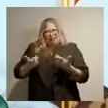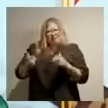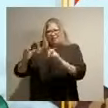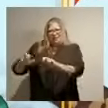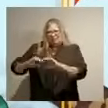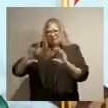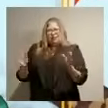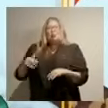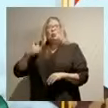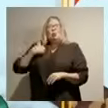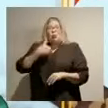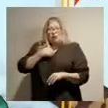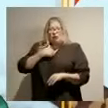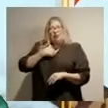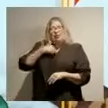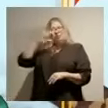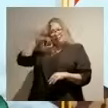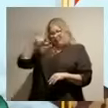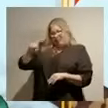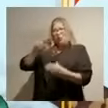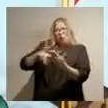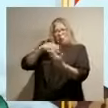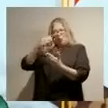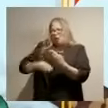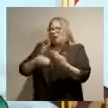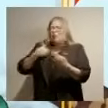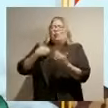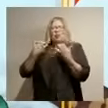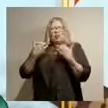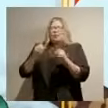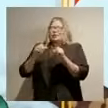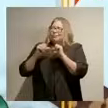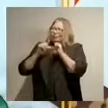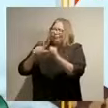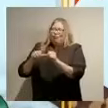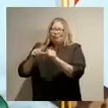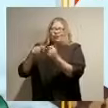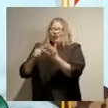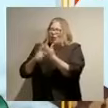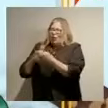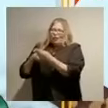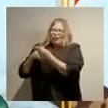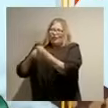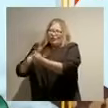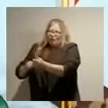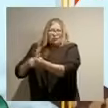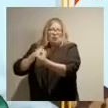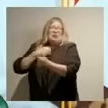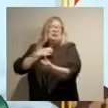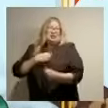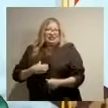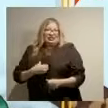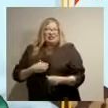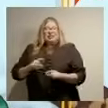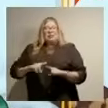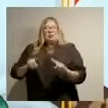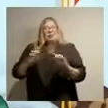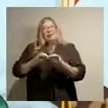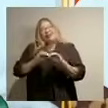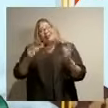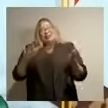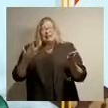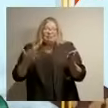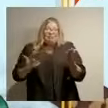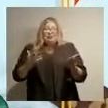a program that we wish we could continue to absorb and afford. Obviously, we'll have the opportunity to discuss this